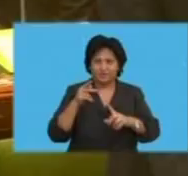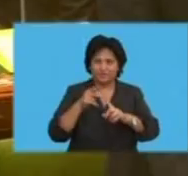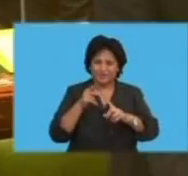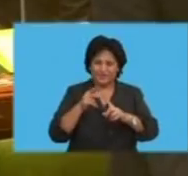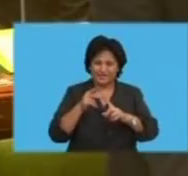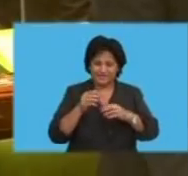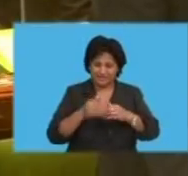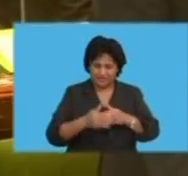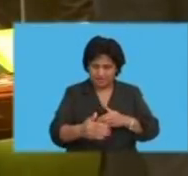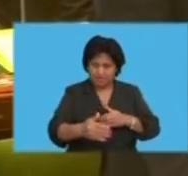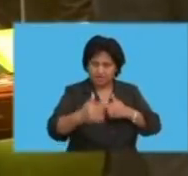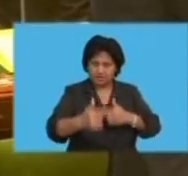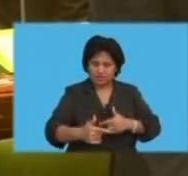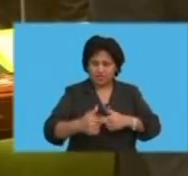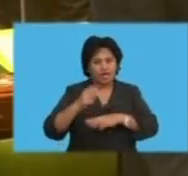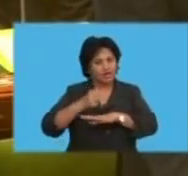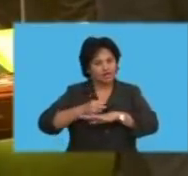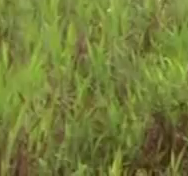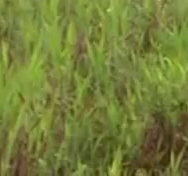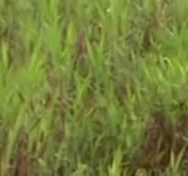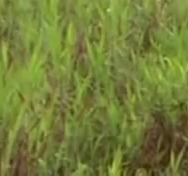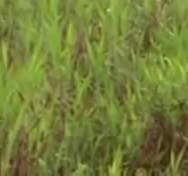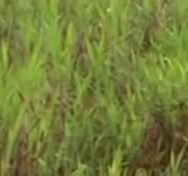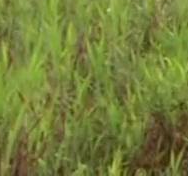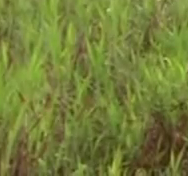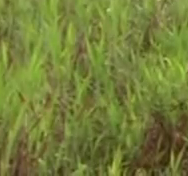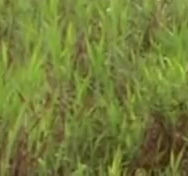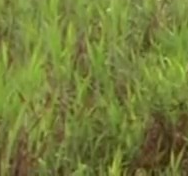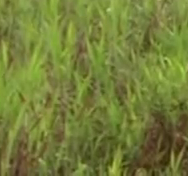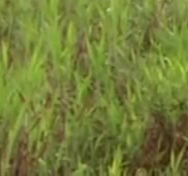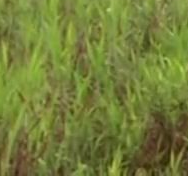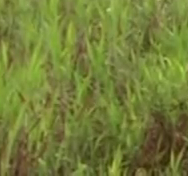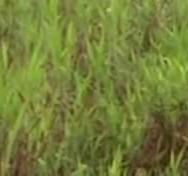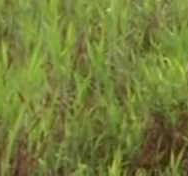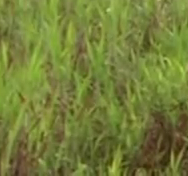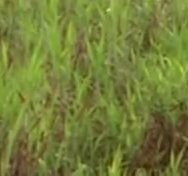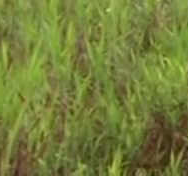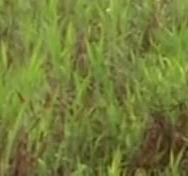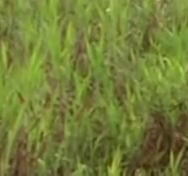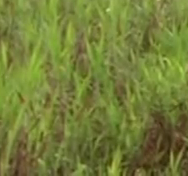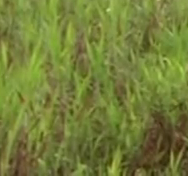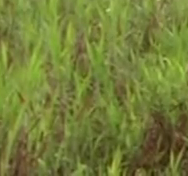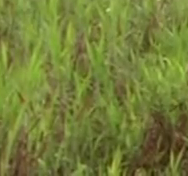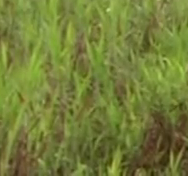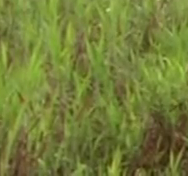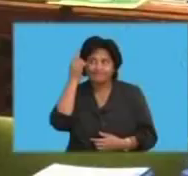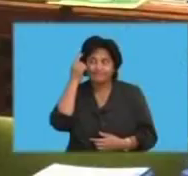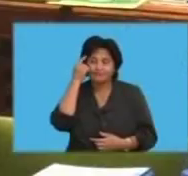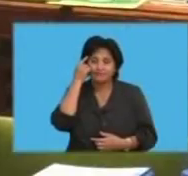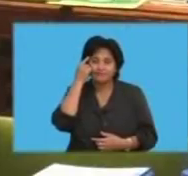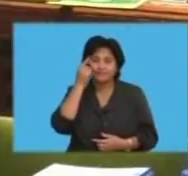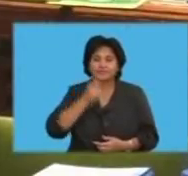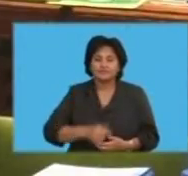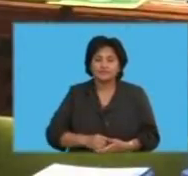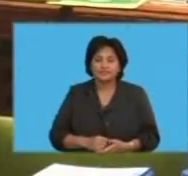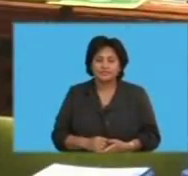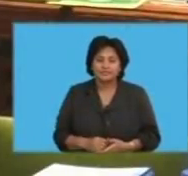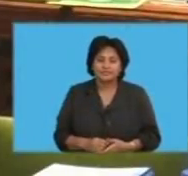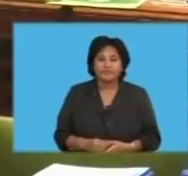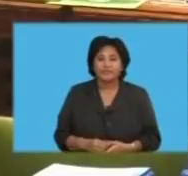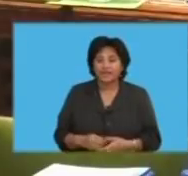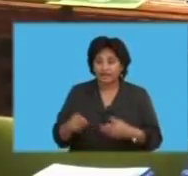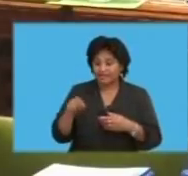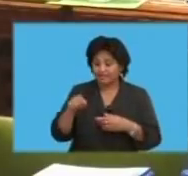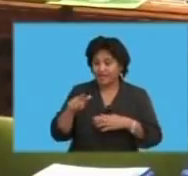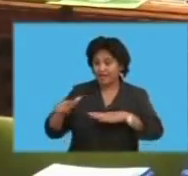Said Qayyum says this is not the case if the land is being used for public purposes. Land being